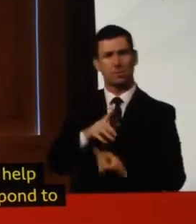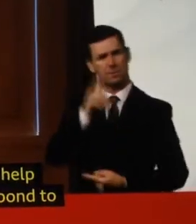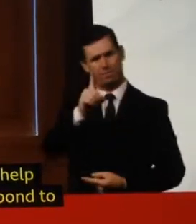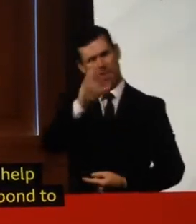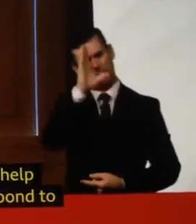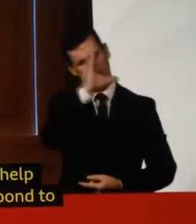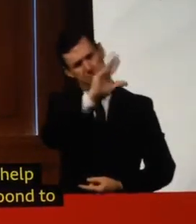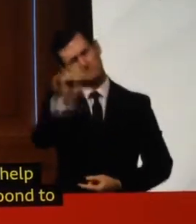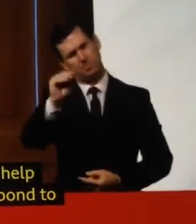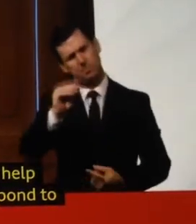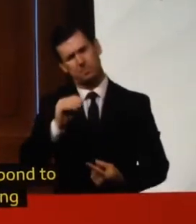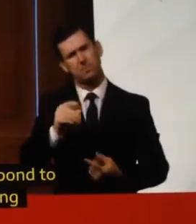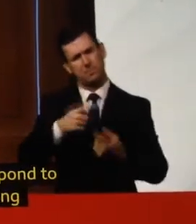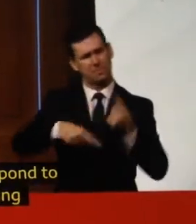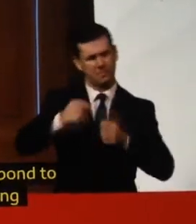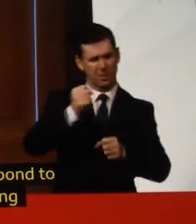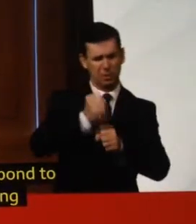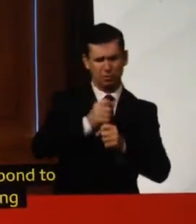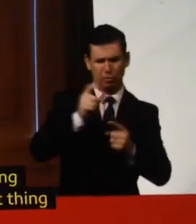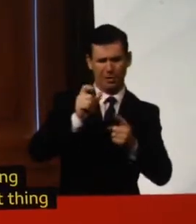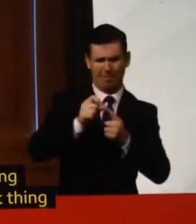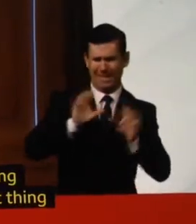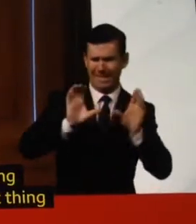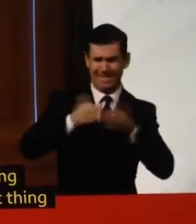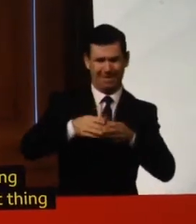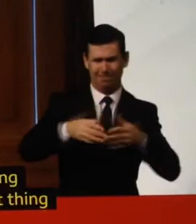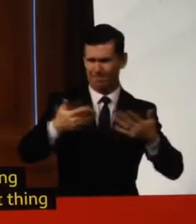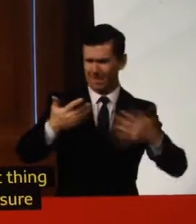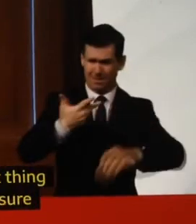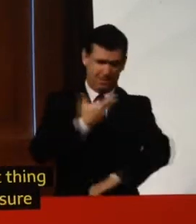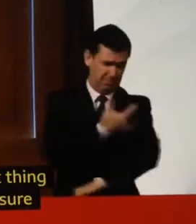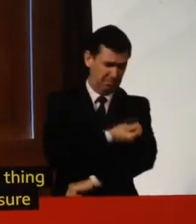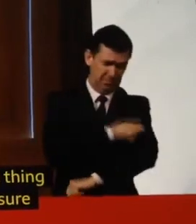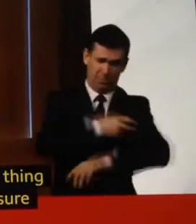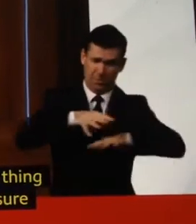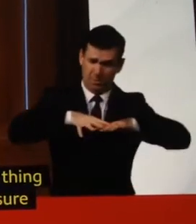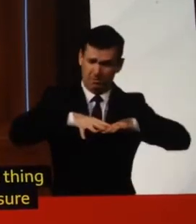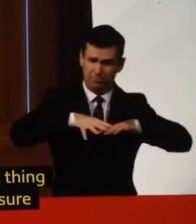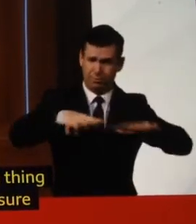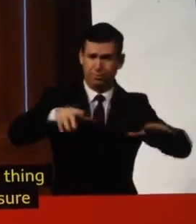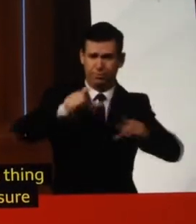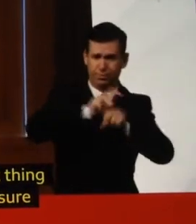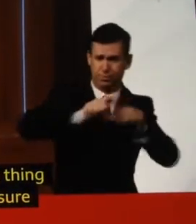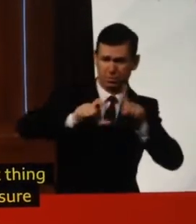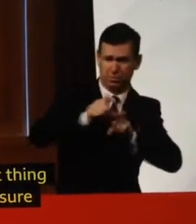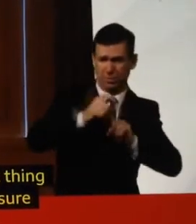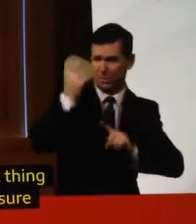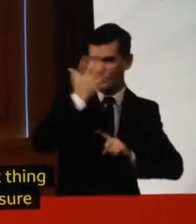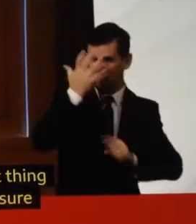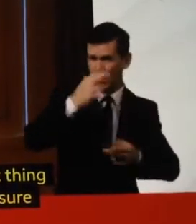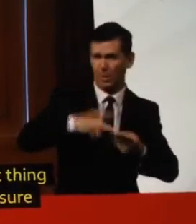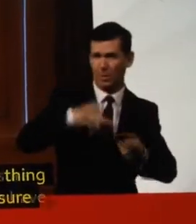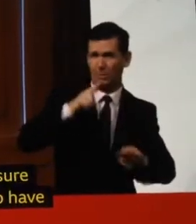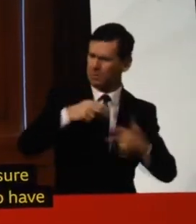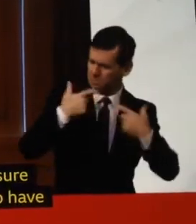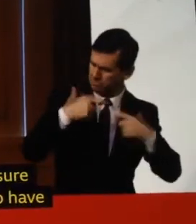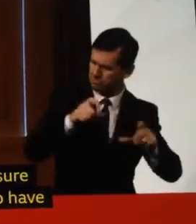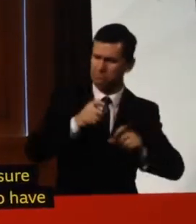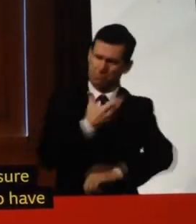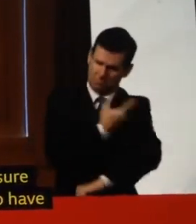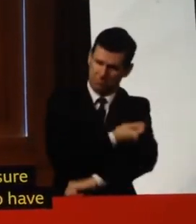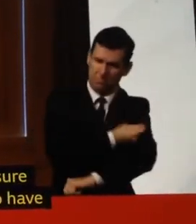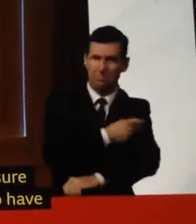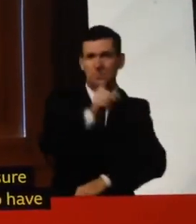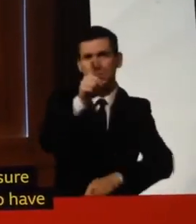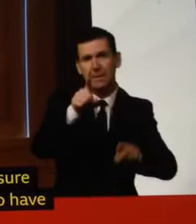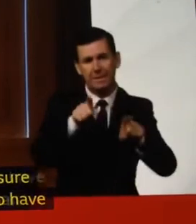you that while our GP teams who have been delivering the lion's share of vaccinations will be vaccinating more again, they will